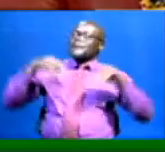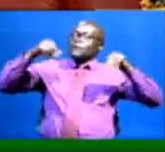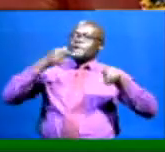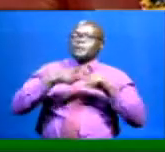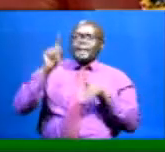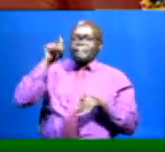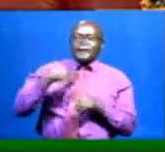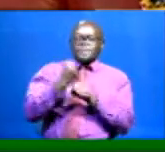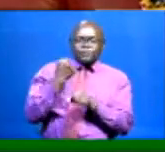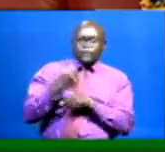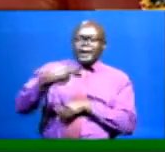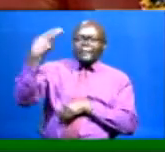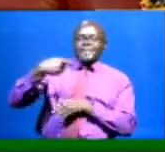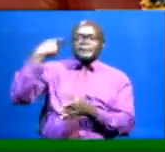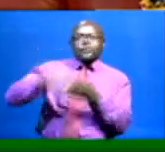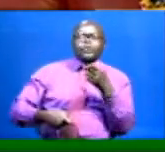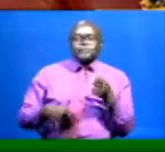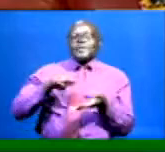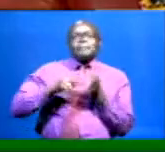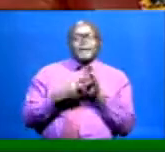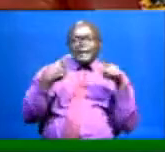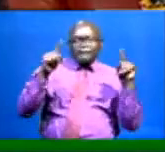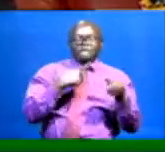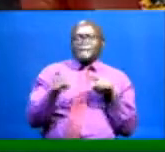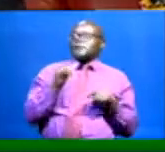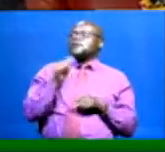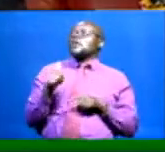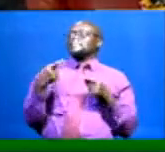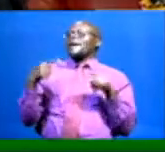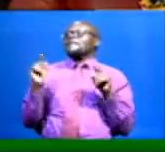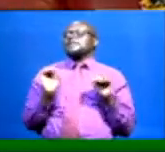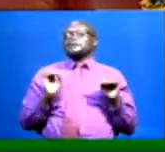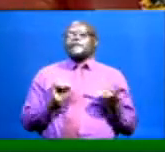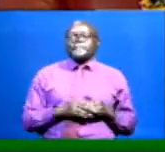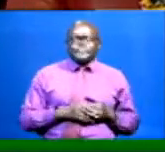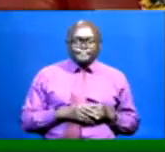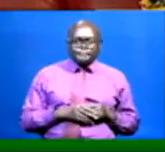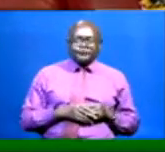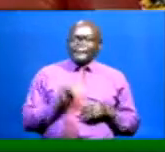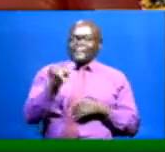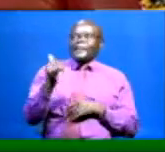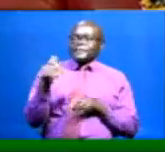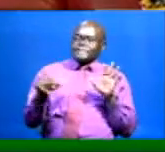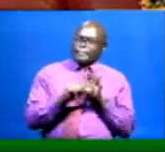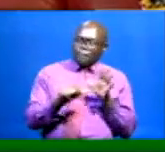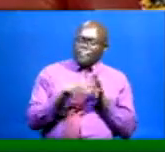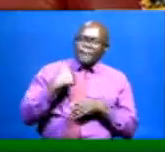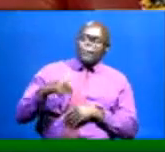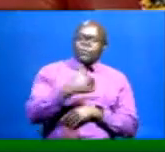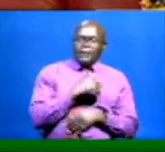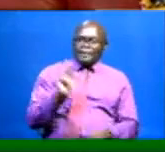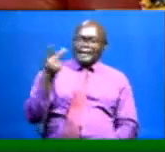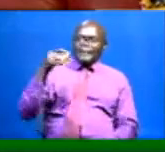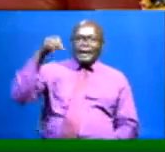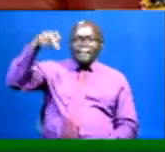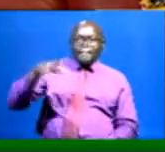do it at the highest cost. You are being effective, but you're not being efficient. And that is the problem that we have at Kenya Power.